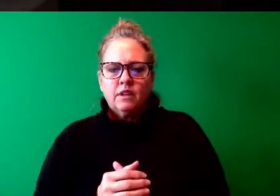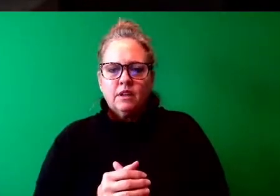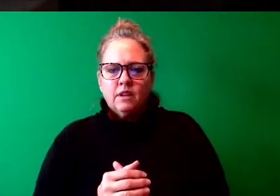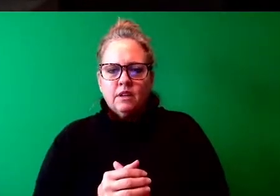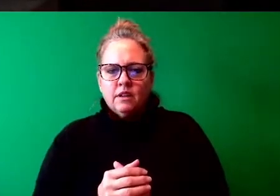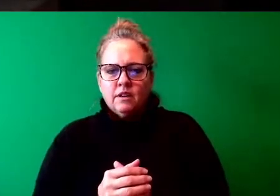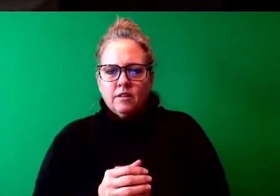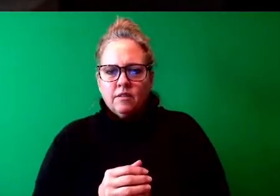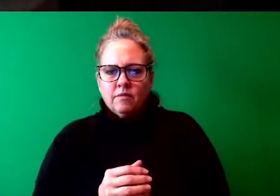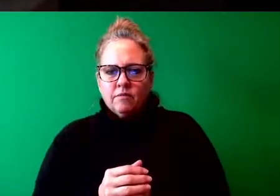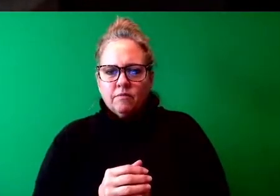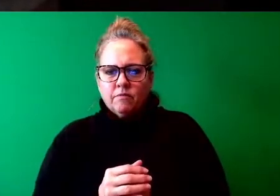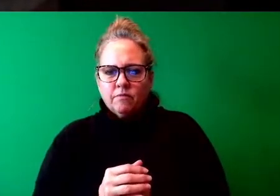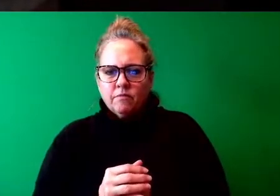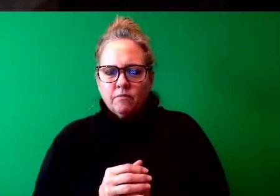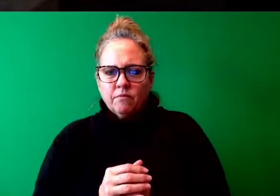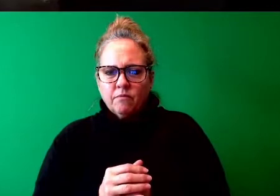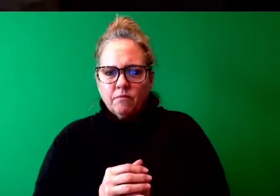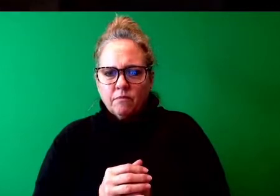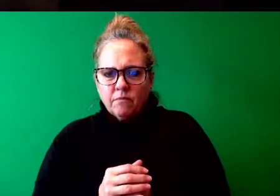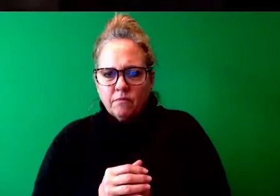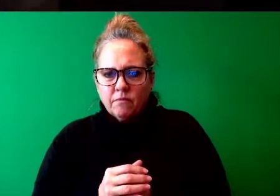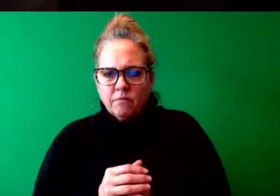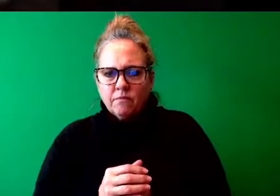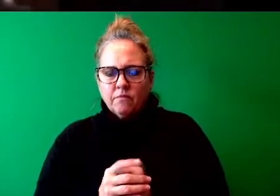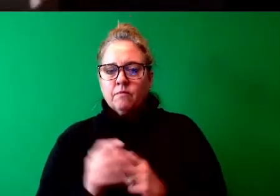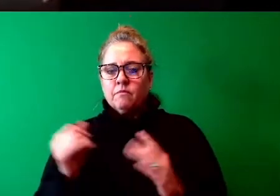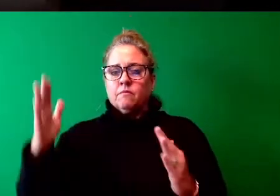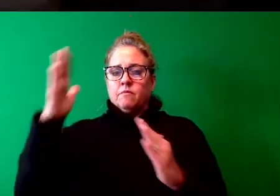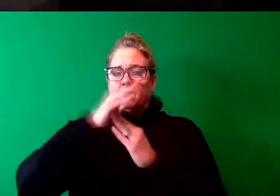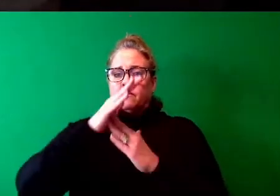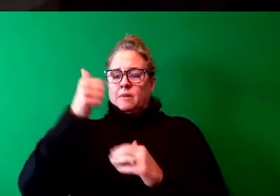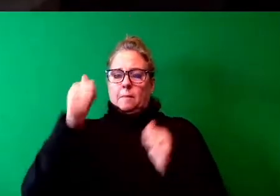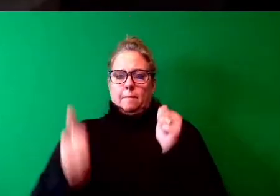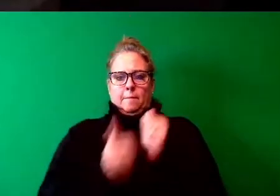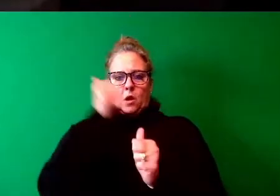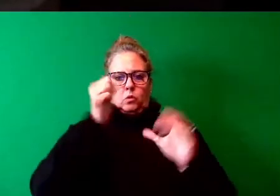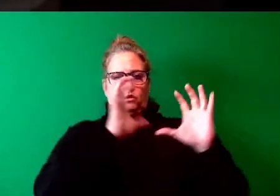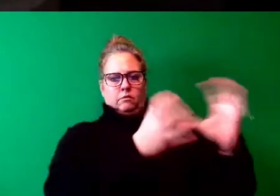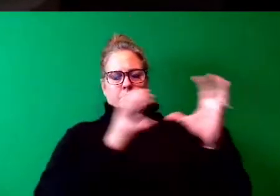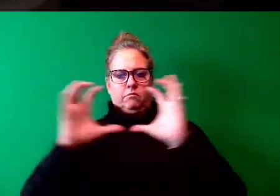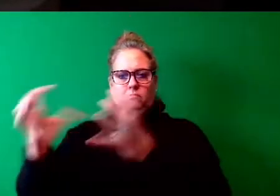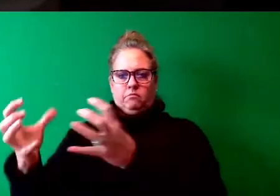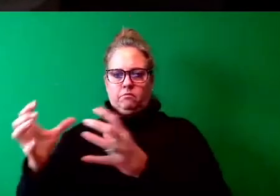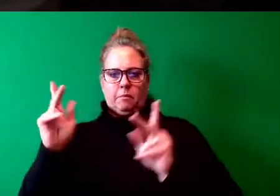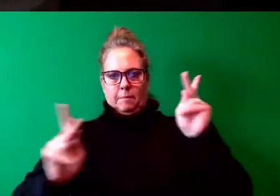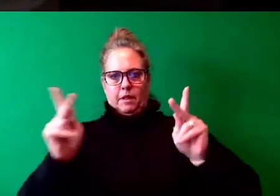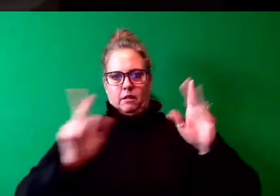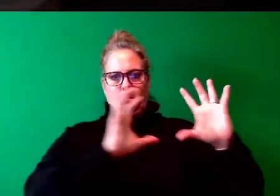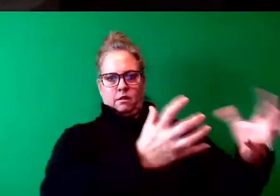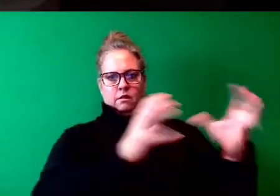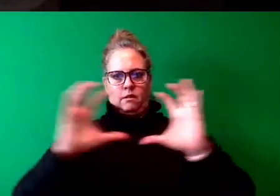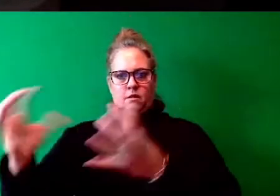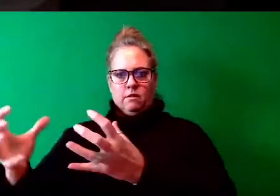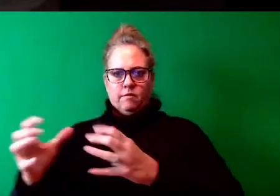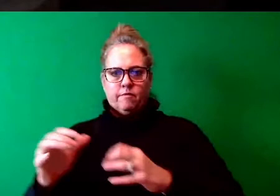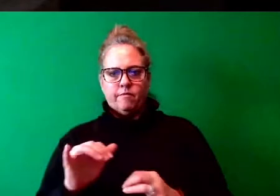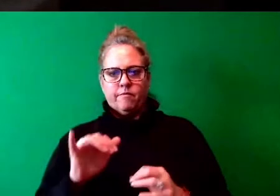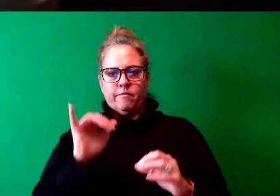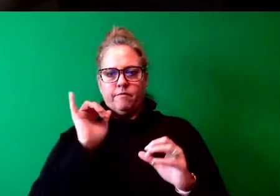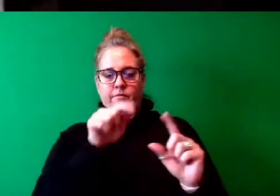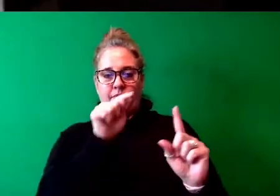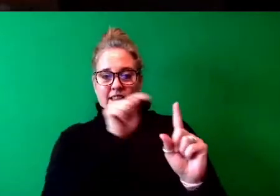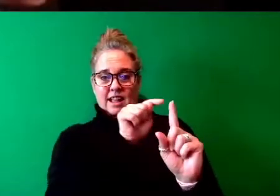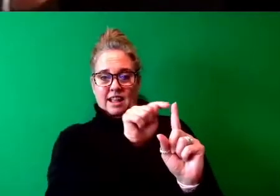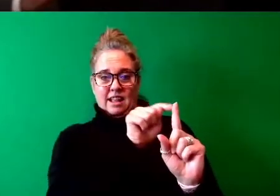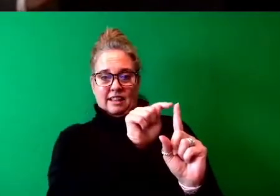Our repeating graph, it shows the top 10 most populated counties, and We drew an arrow there just to illustrate the relationship. That